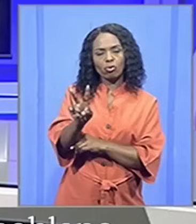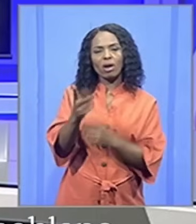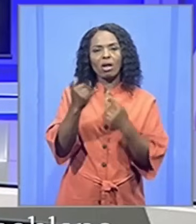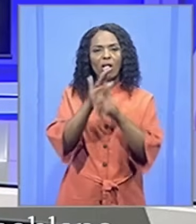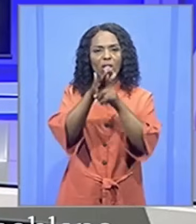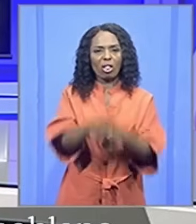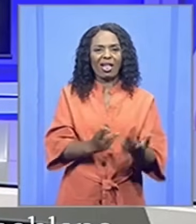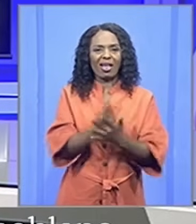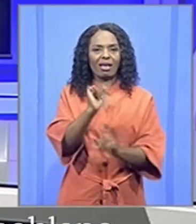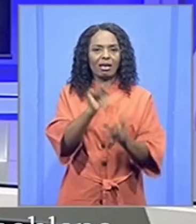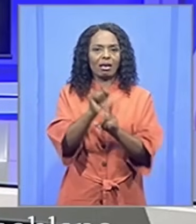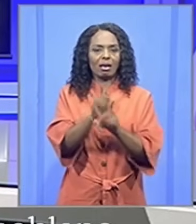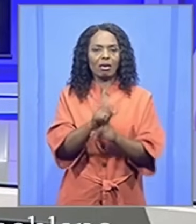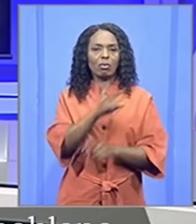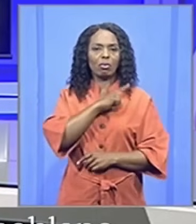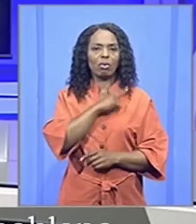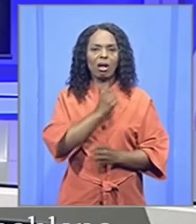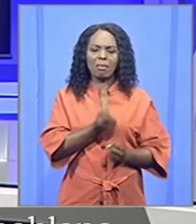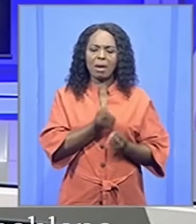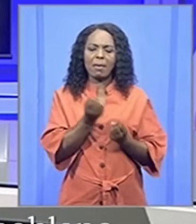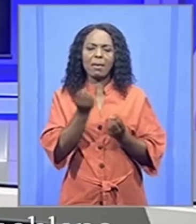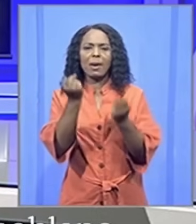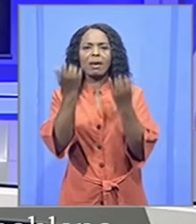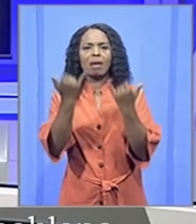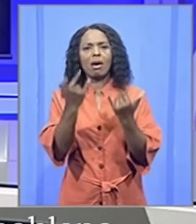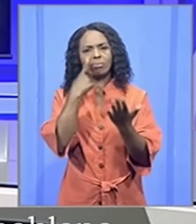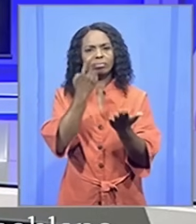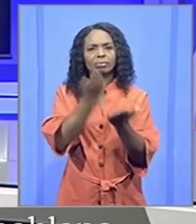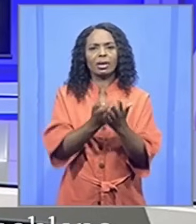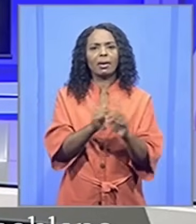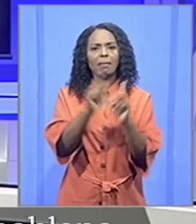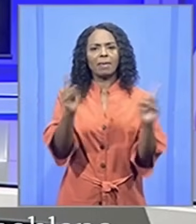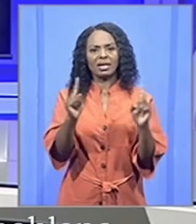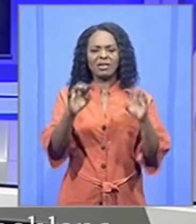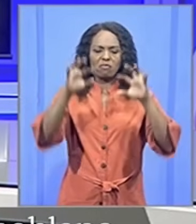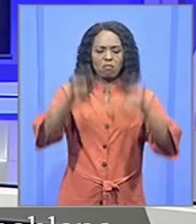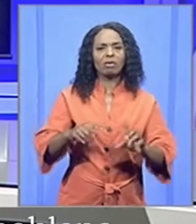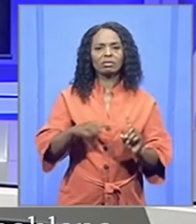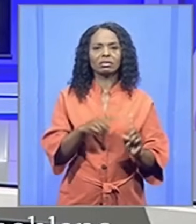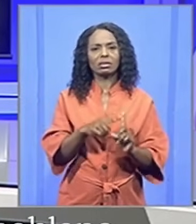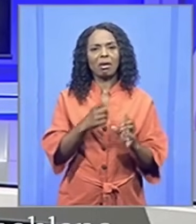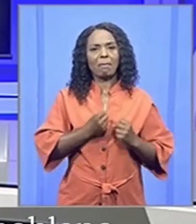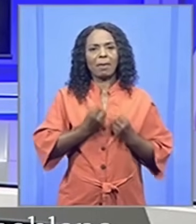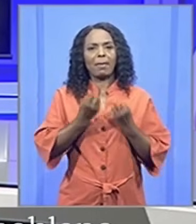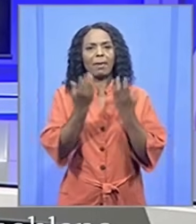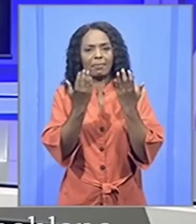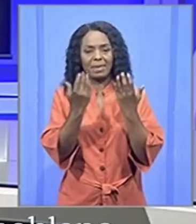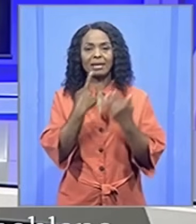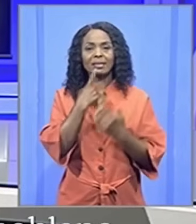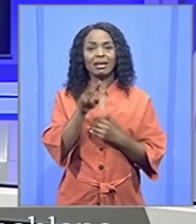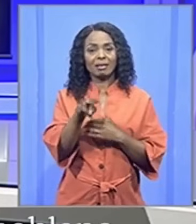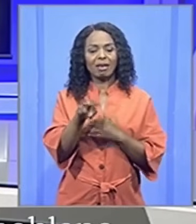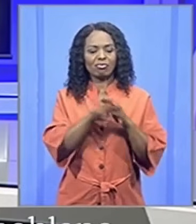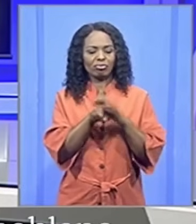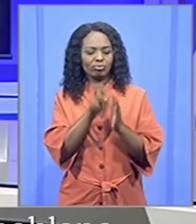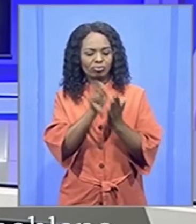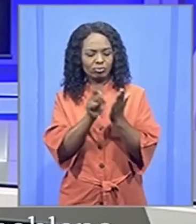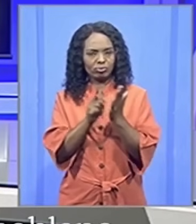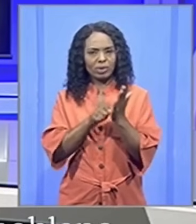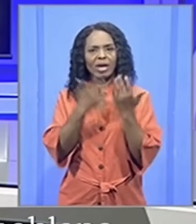ge ditatofatšo tša boipobolo bja gagwe di gatišitšwe ntle le tumelelo ya gagwe ba re kgatišo ye e swanetše go